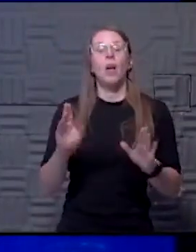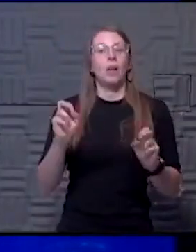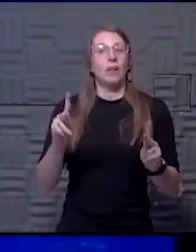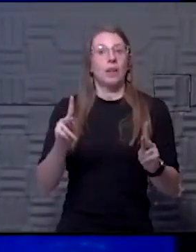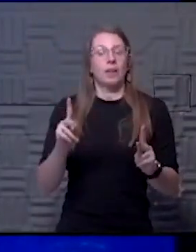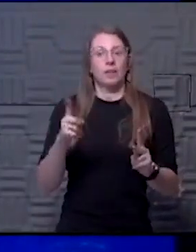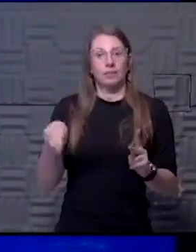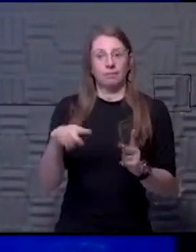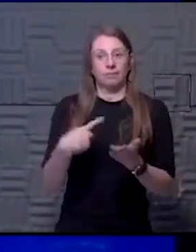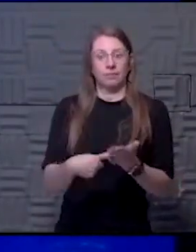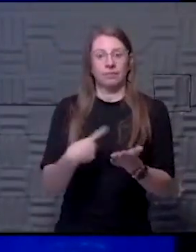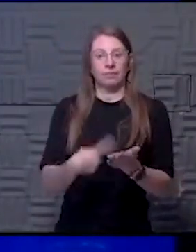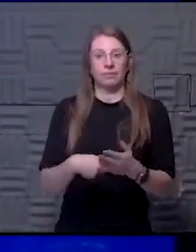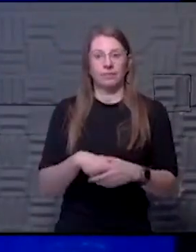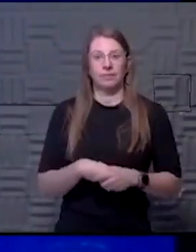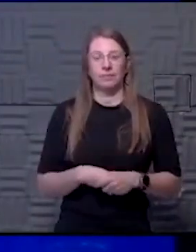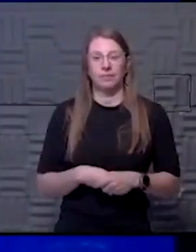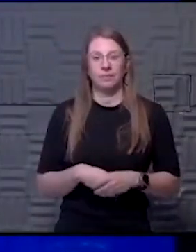guys talked a little.